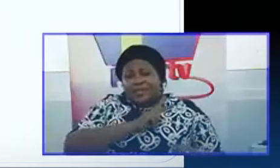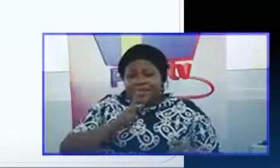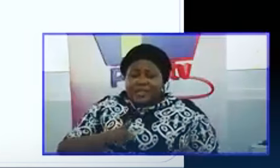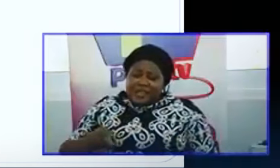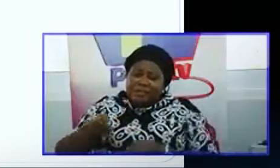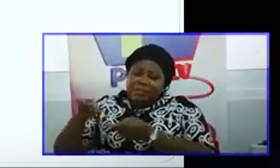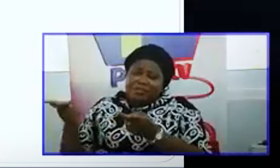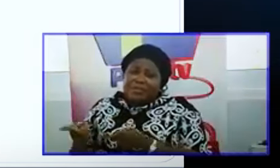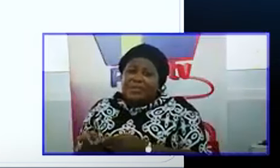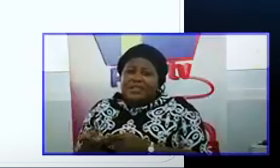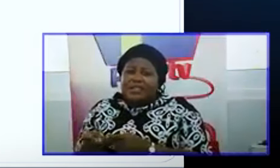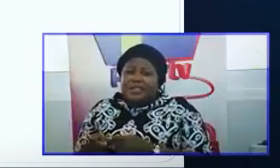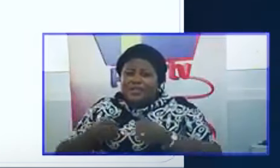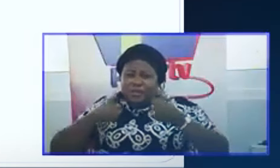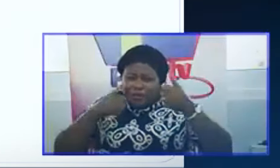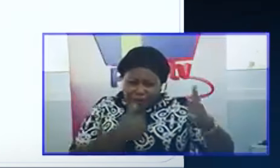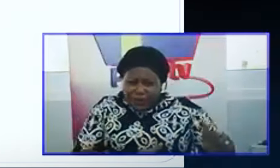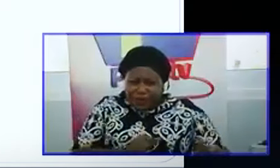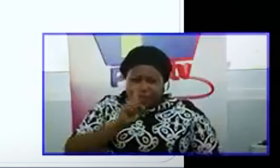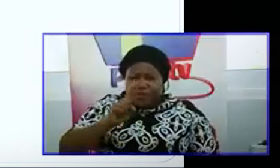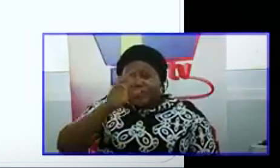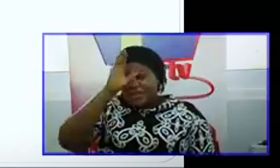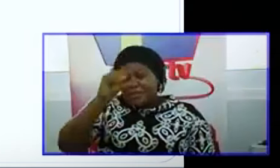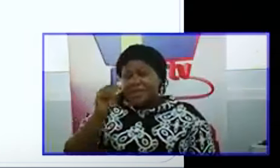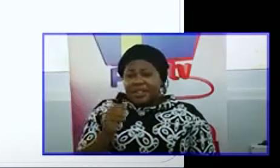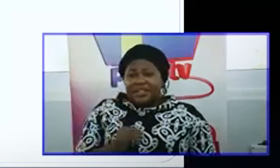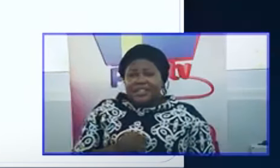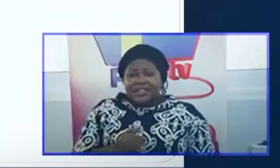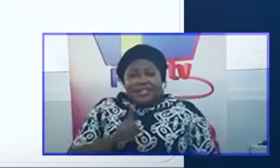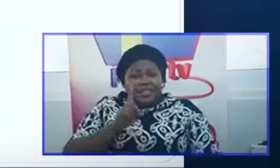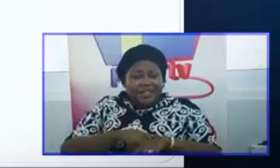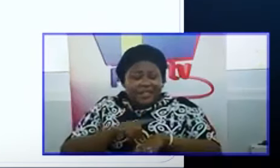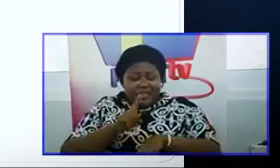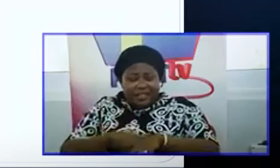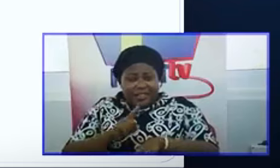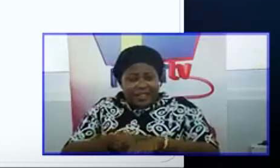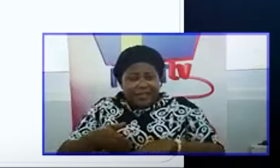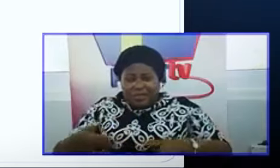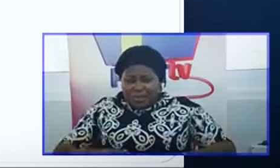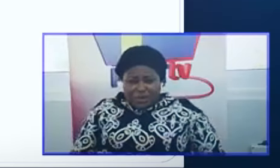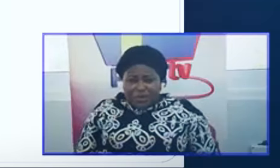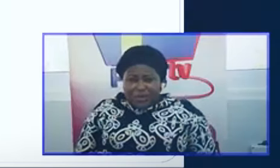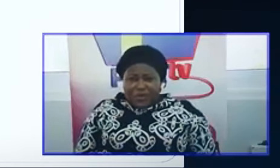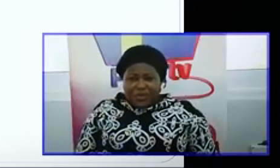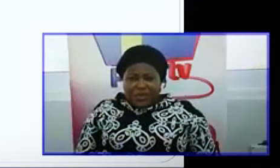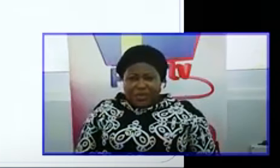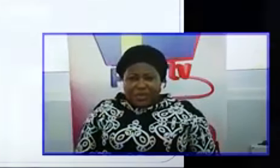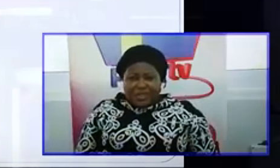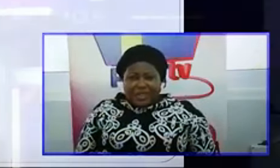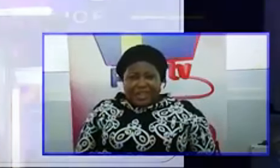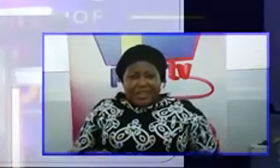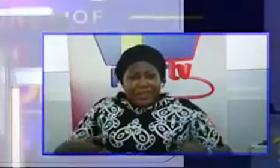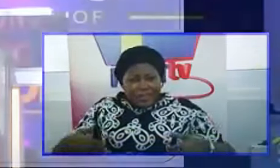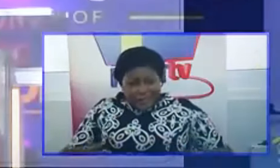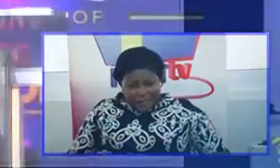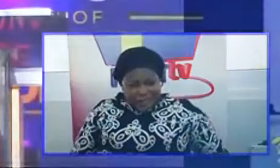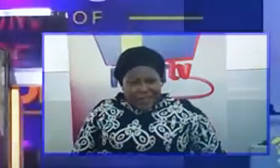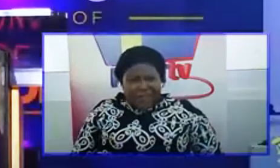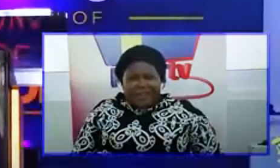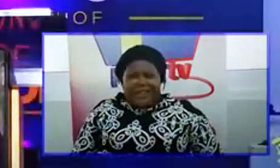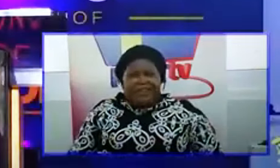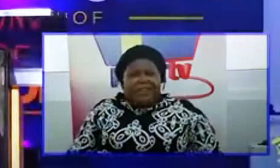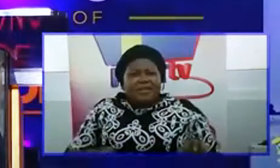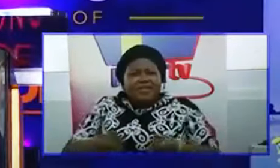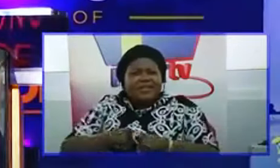man. At that time, he was a boy. A boy who describes himself as a fly. The